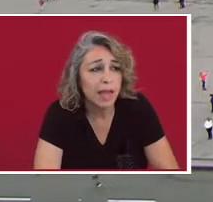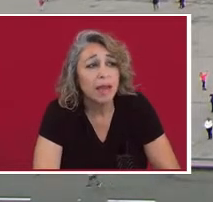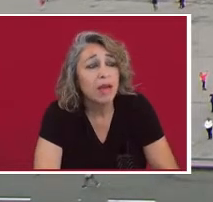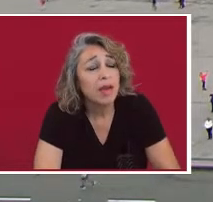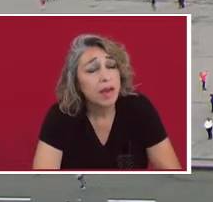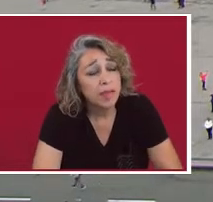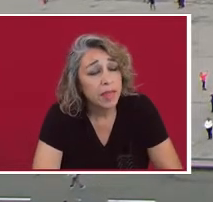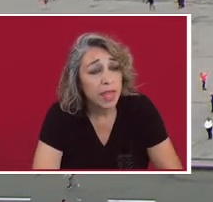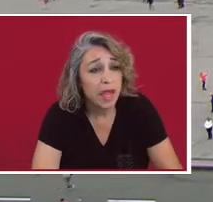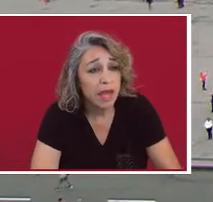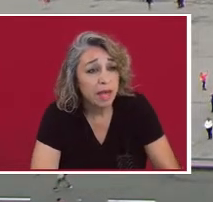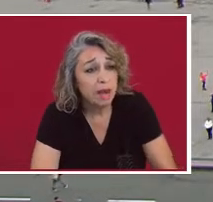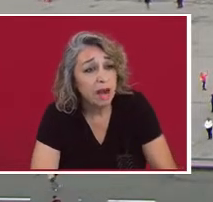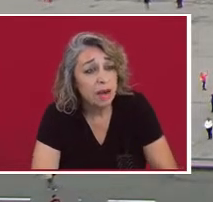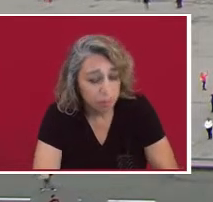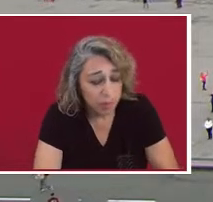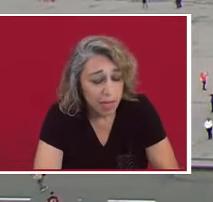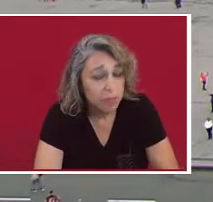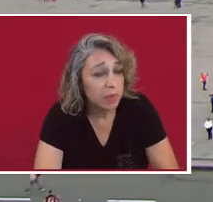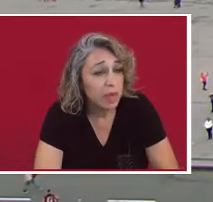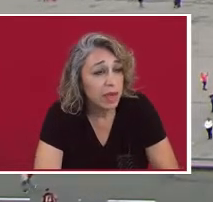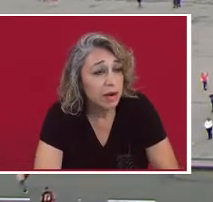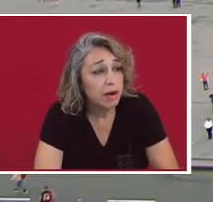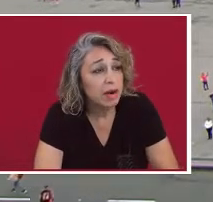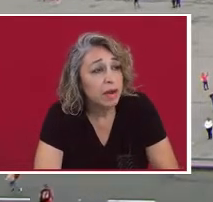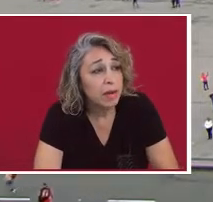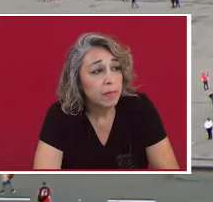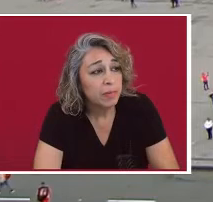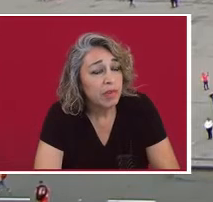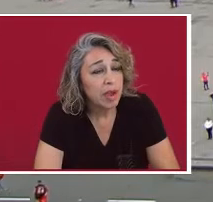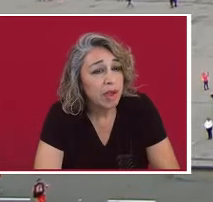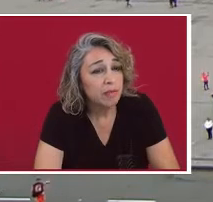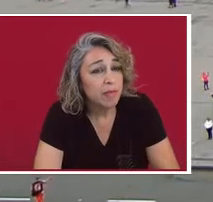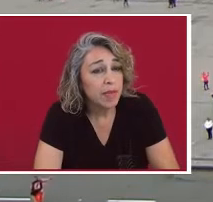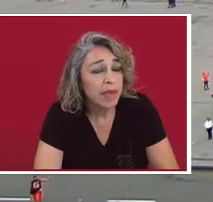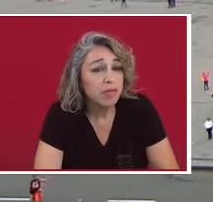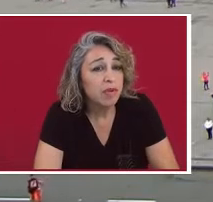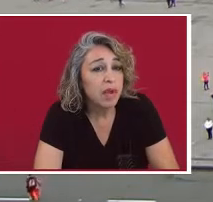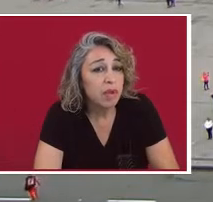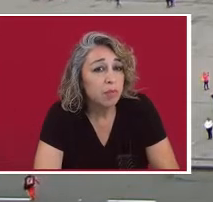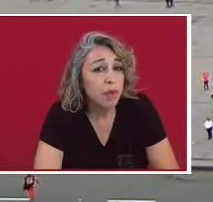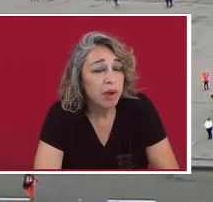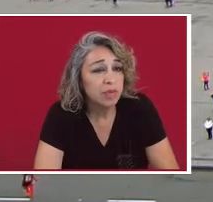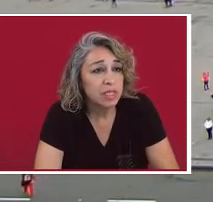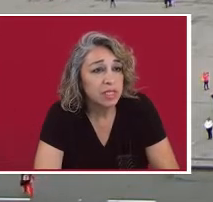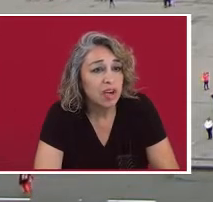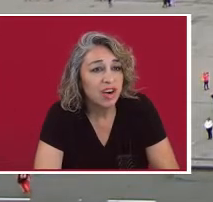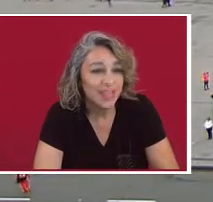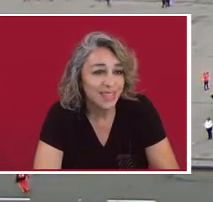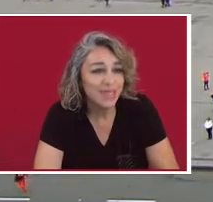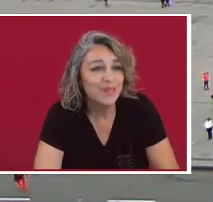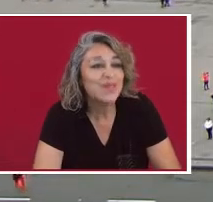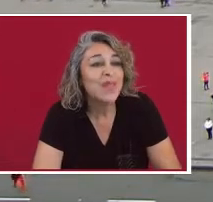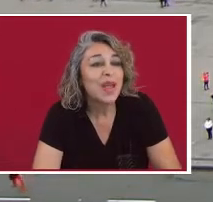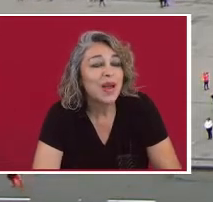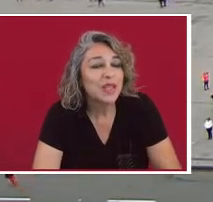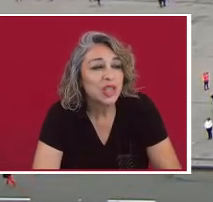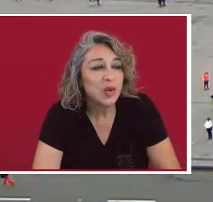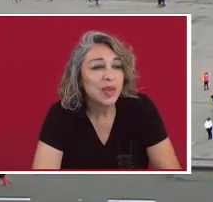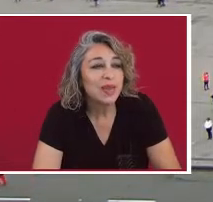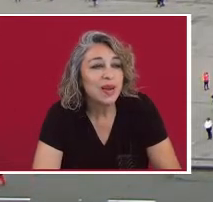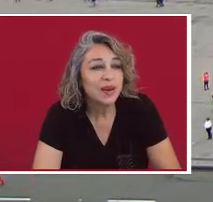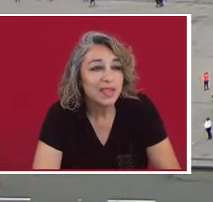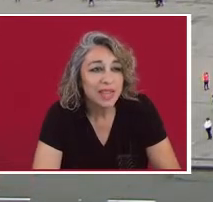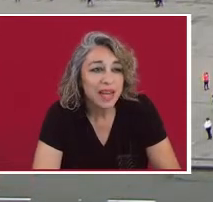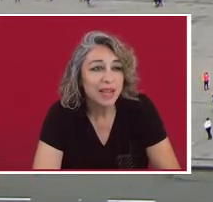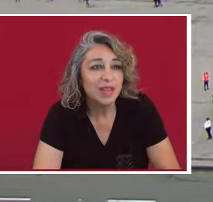day they had people there from every province, artists